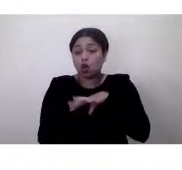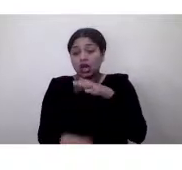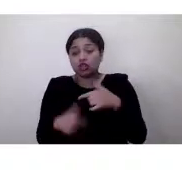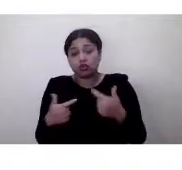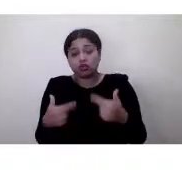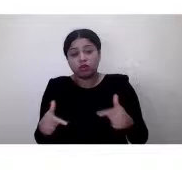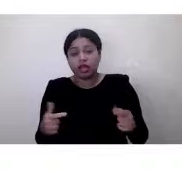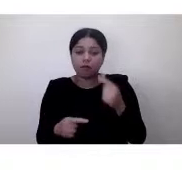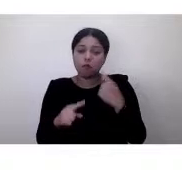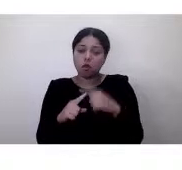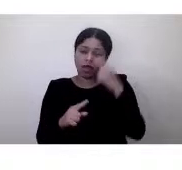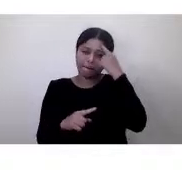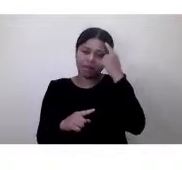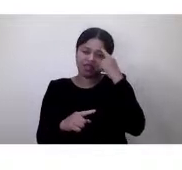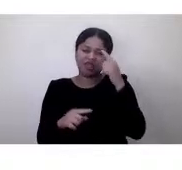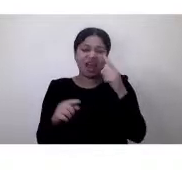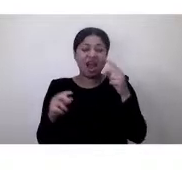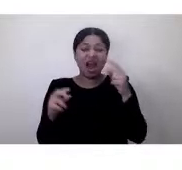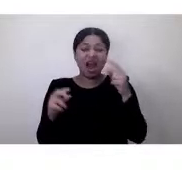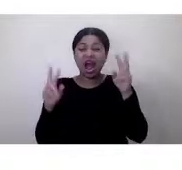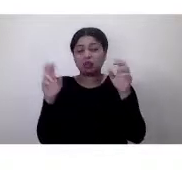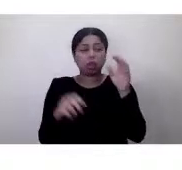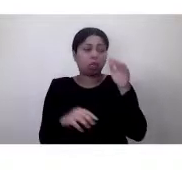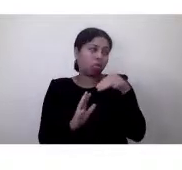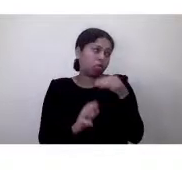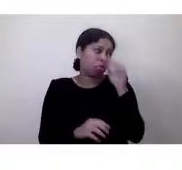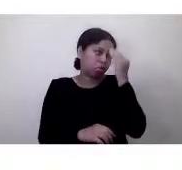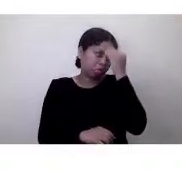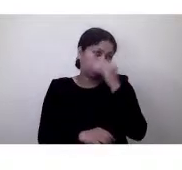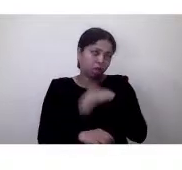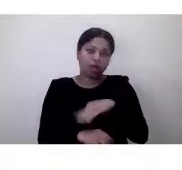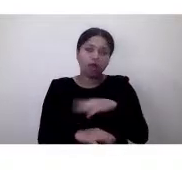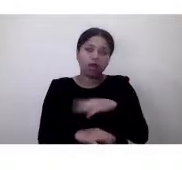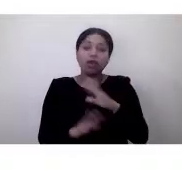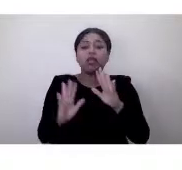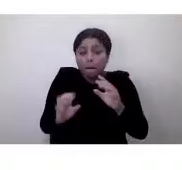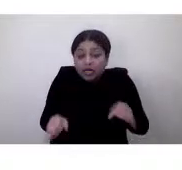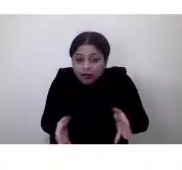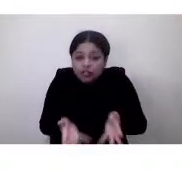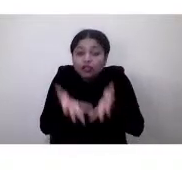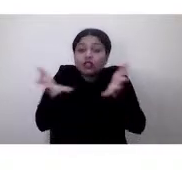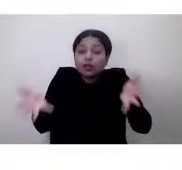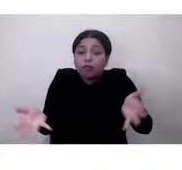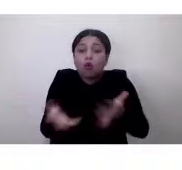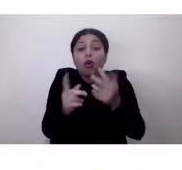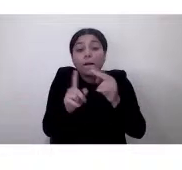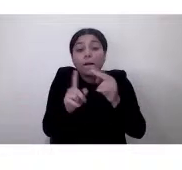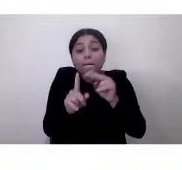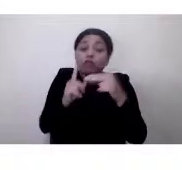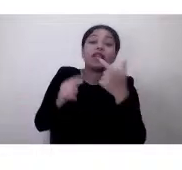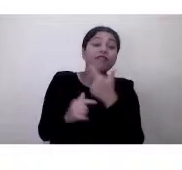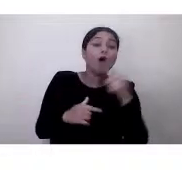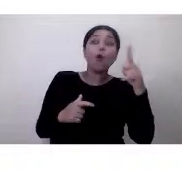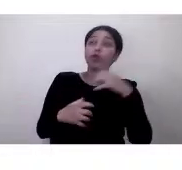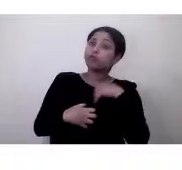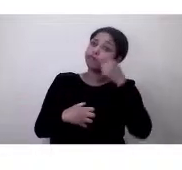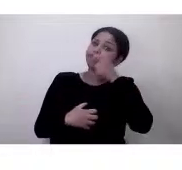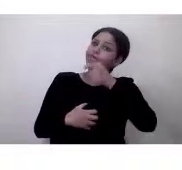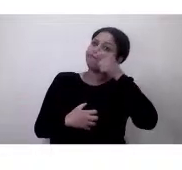fresh perspective to that and design fun activities. So for example, eco-friendly